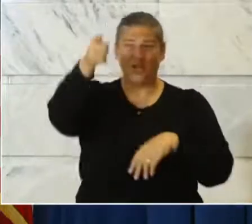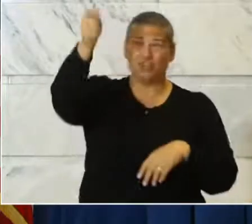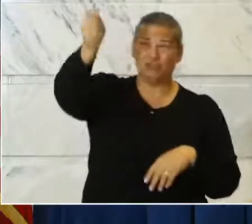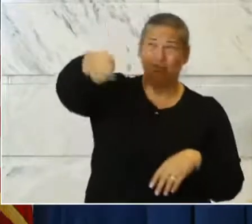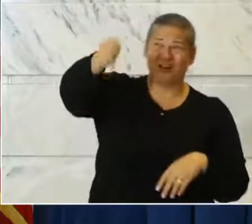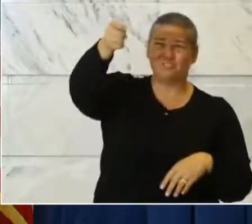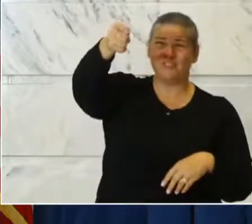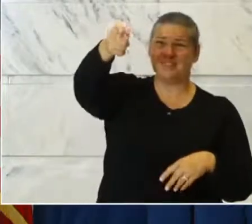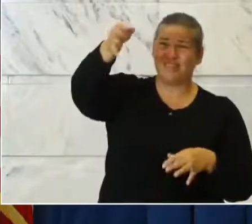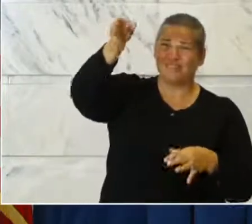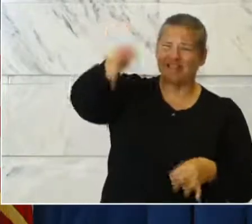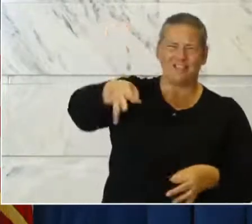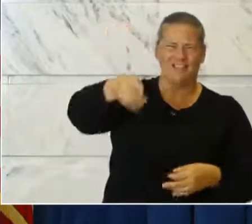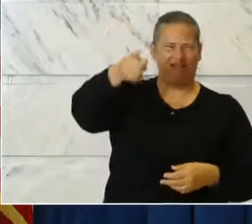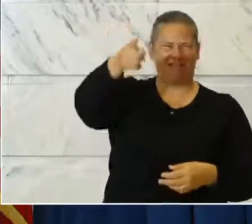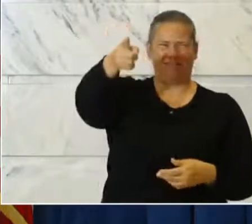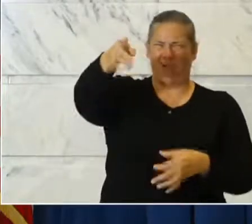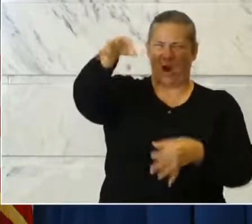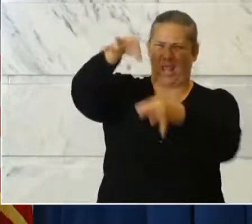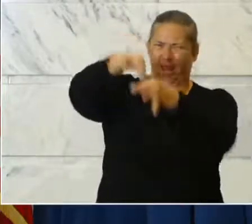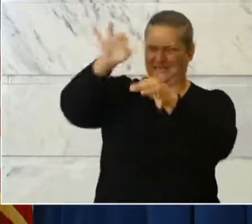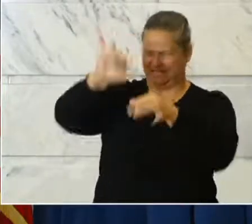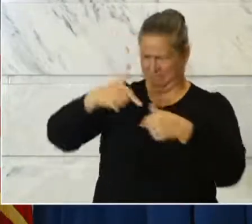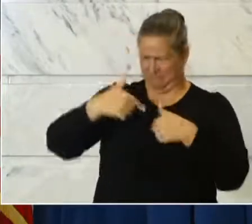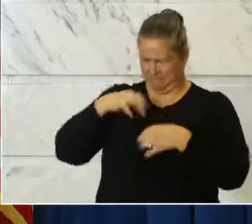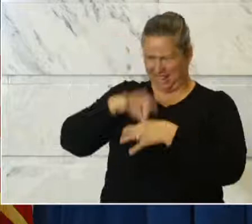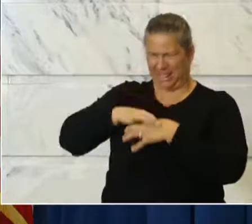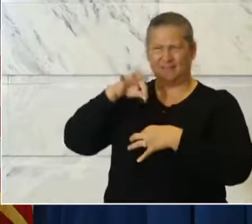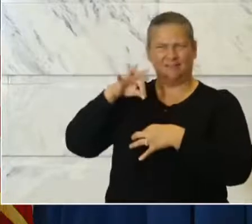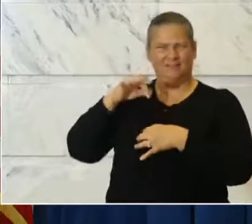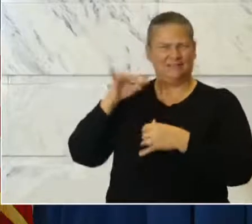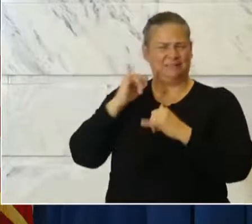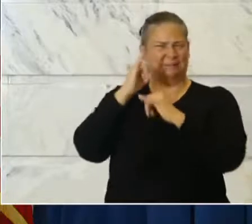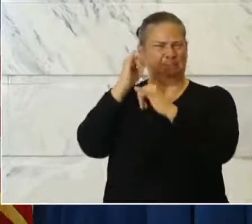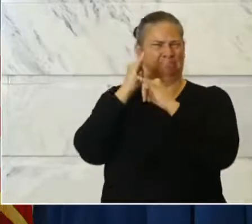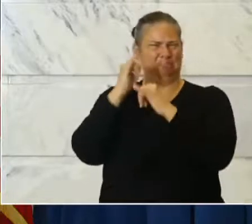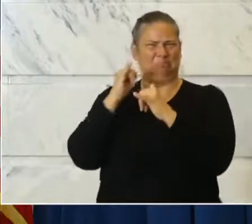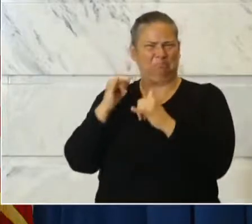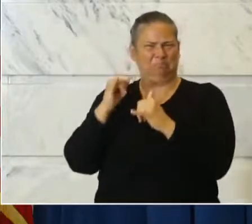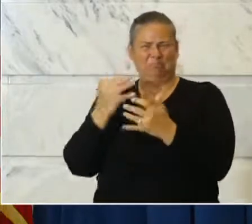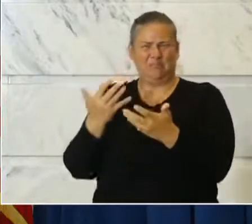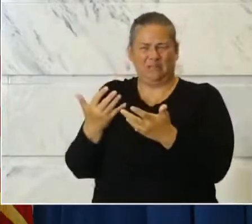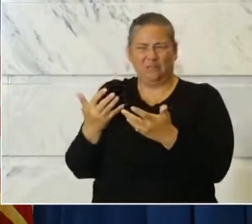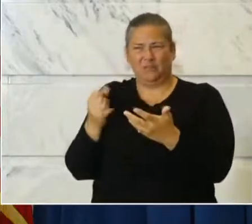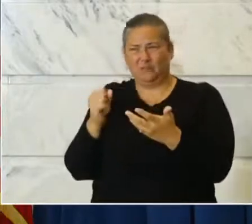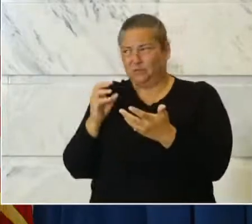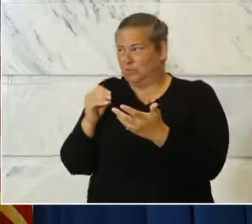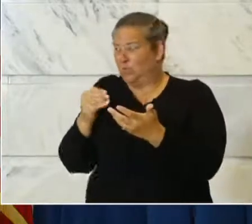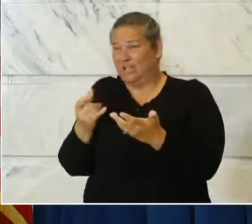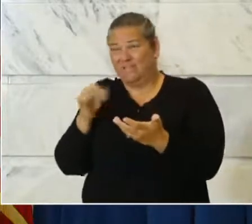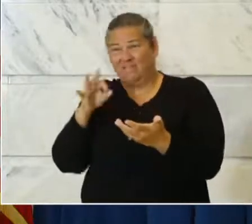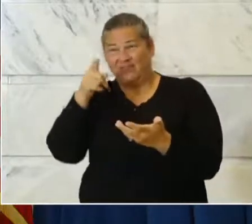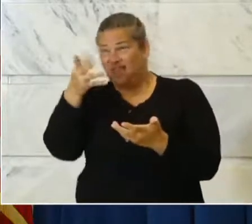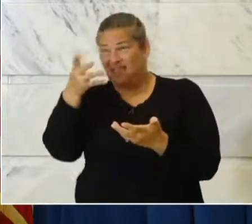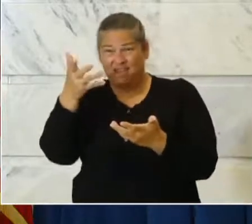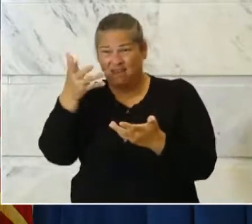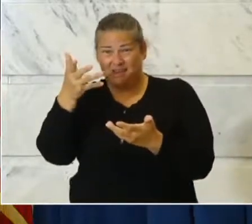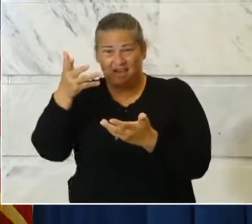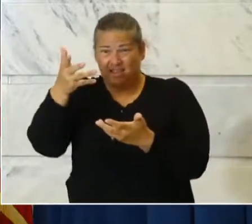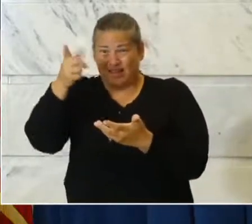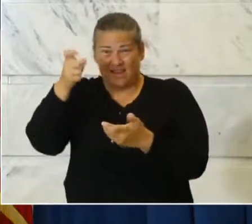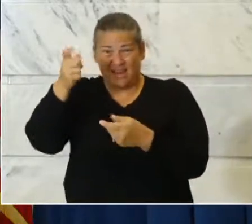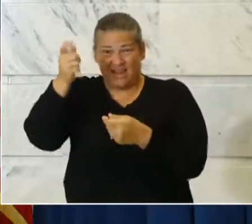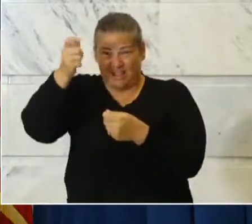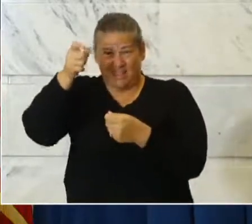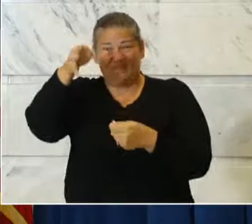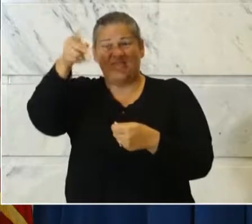irresponsibly. They're elected just like I am. You know, they criticize me in their briefs. They can handle a little themselves as well. This isn't an